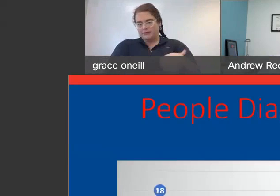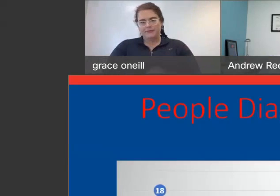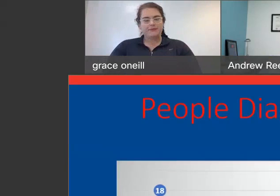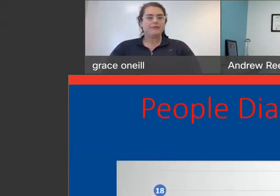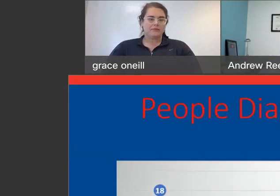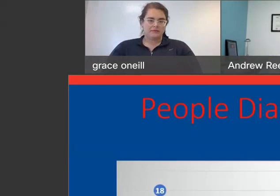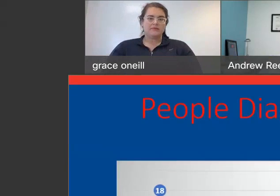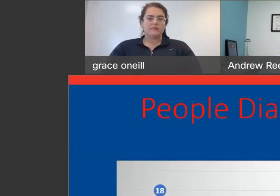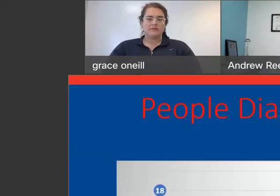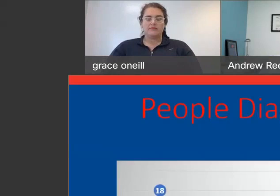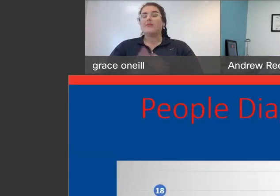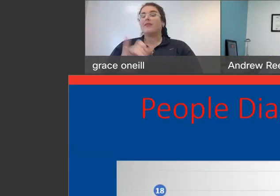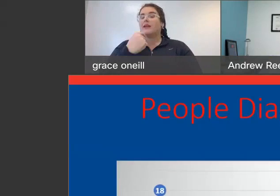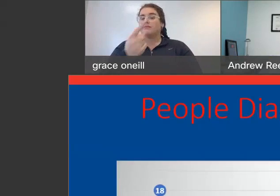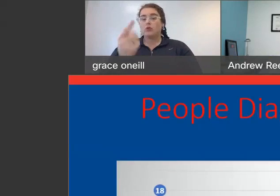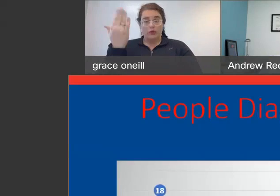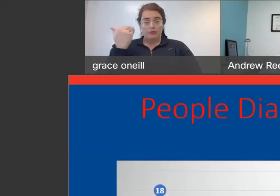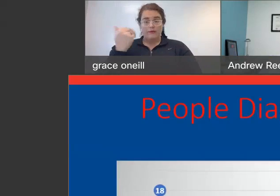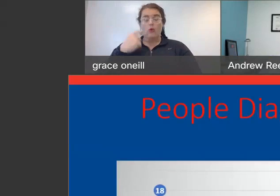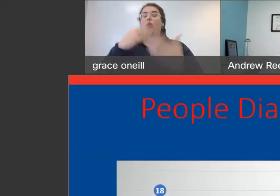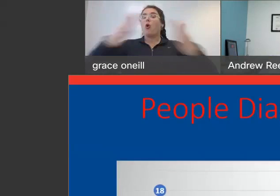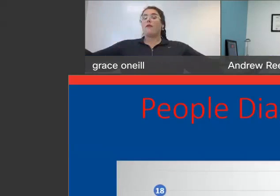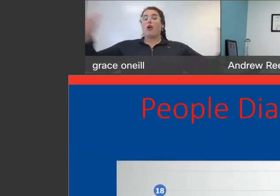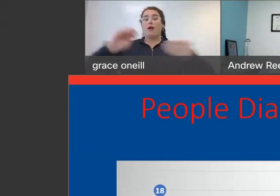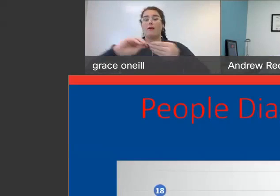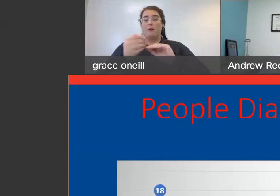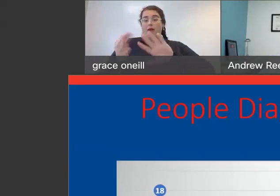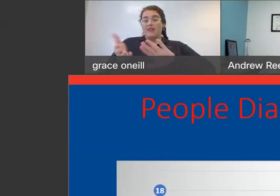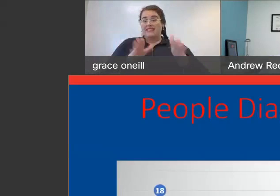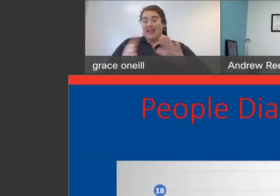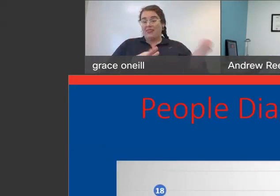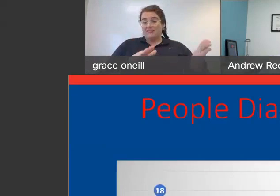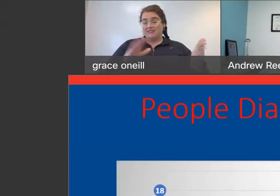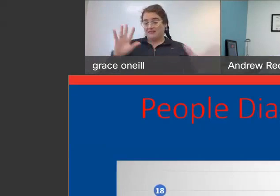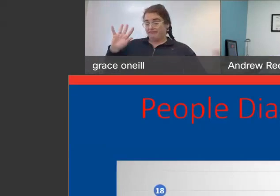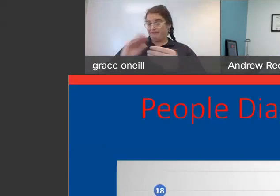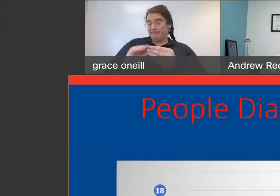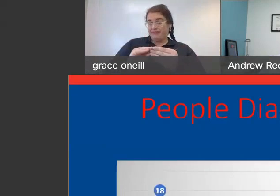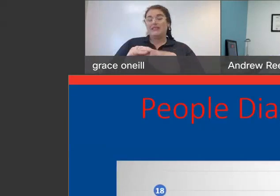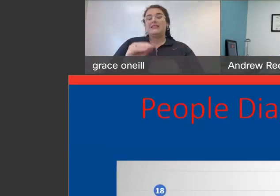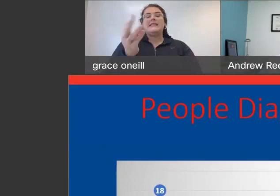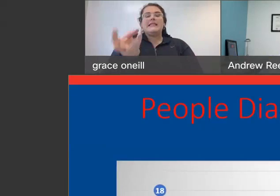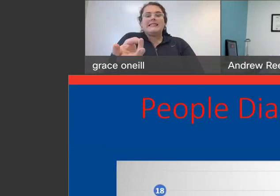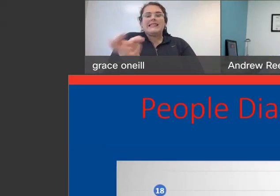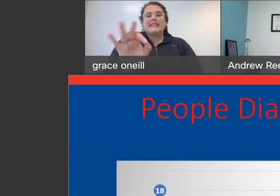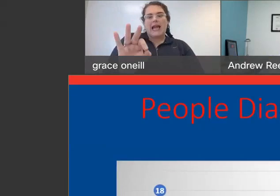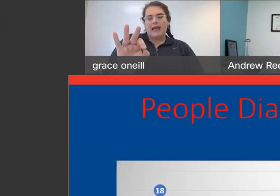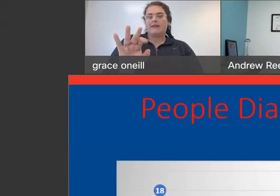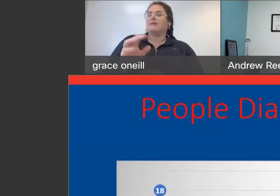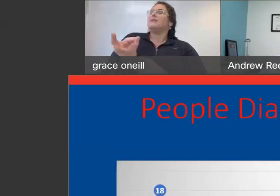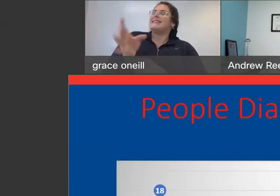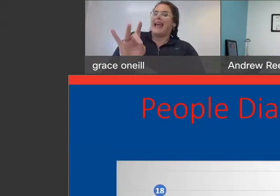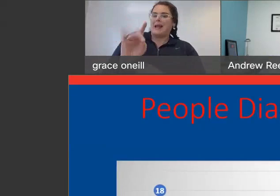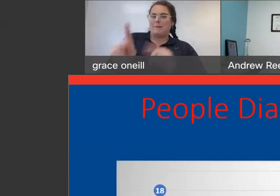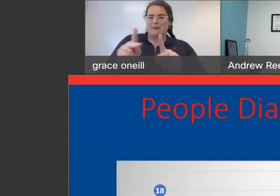As I said, overall deaths, there have been 68 people who had COVID and